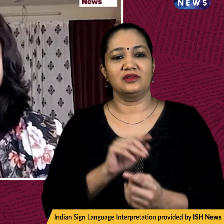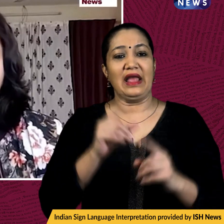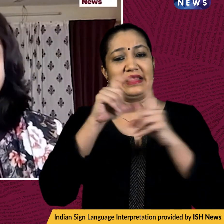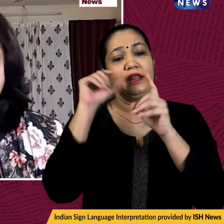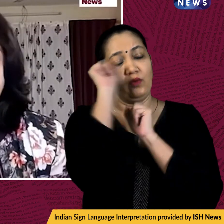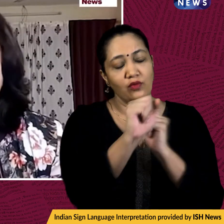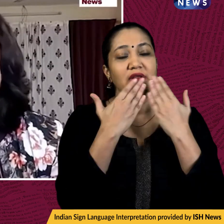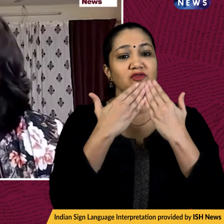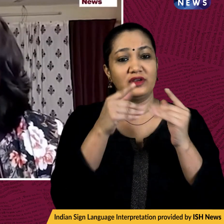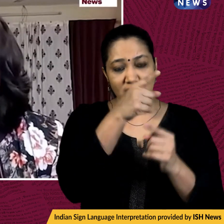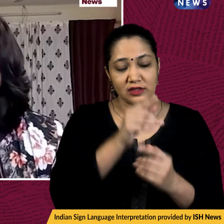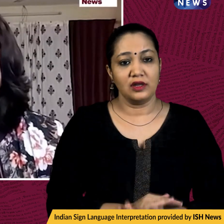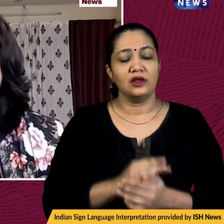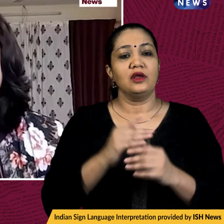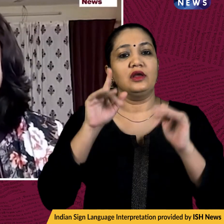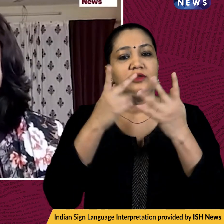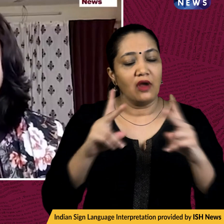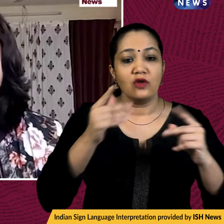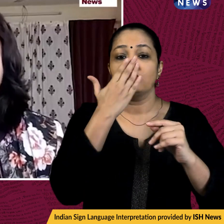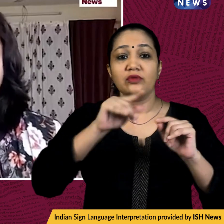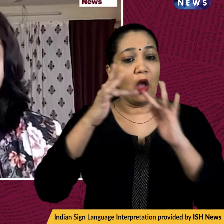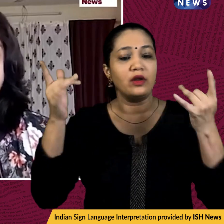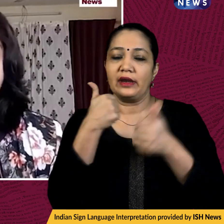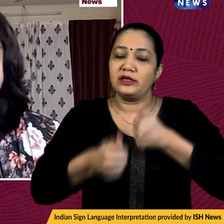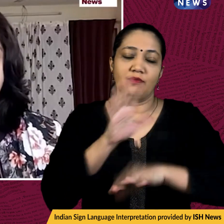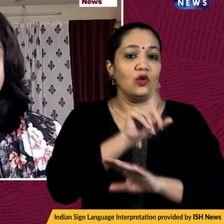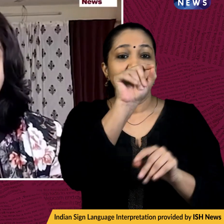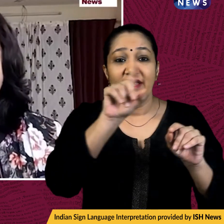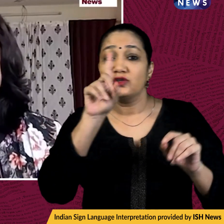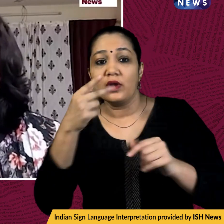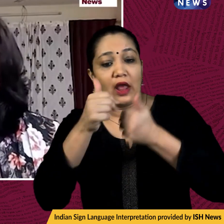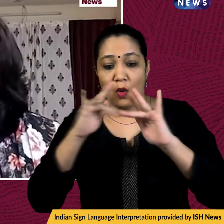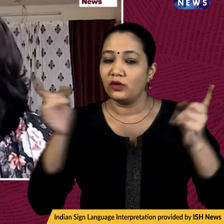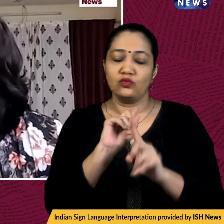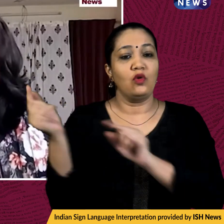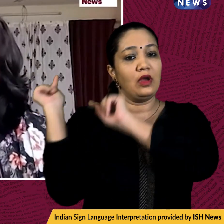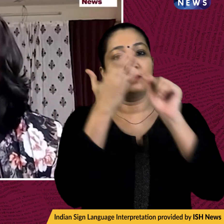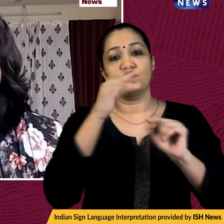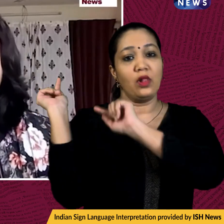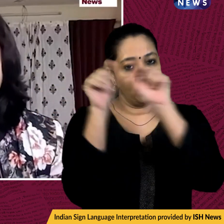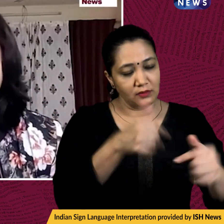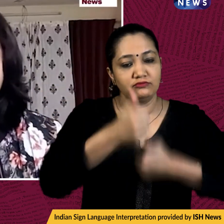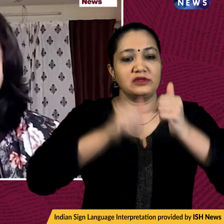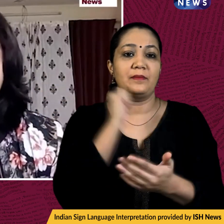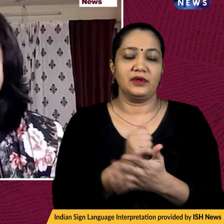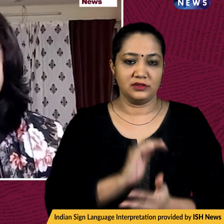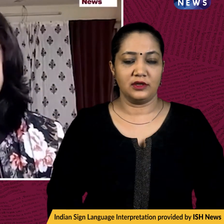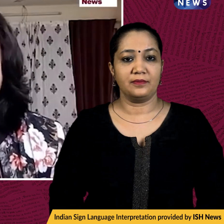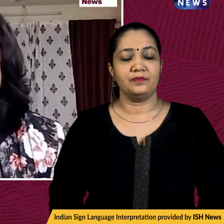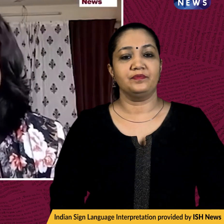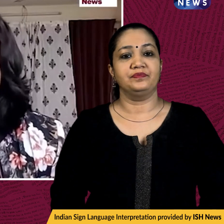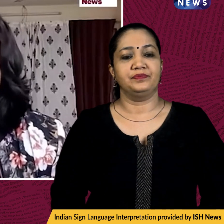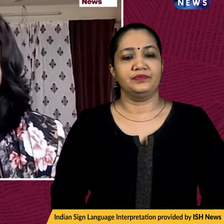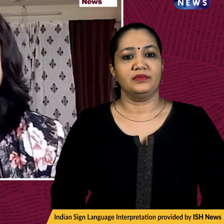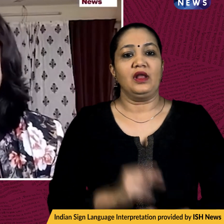in Delhi, offline exams will be held for classes 10 and 12. Meanwhile, in circular, it also said,